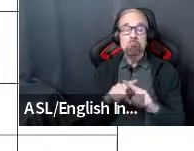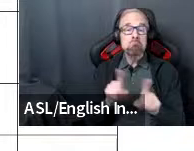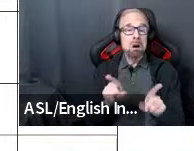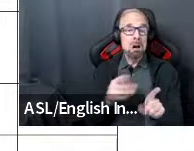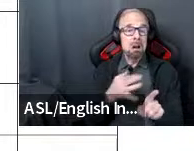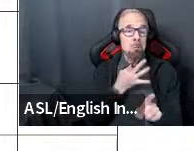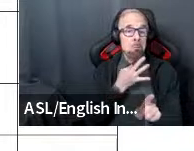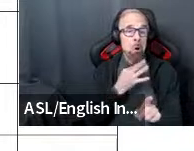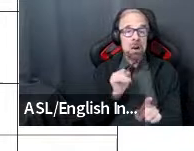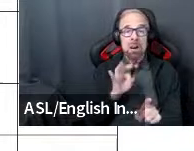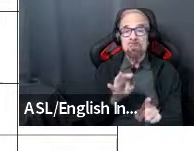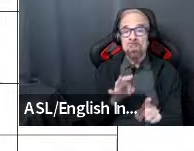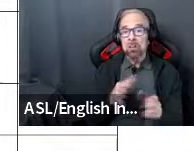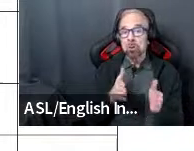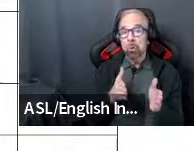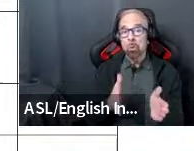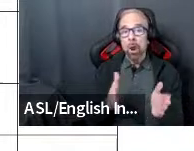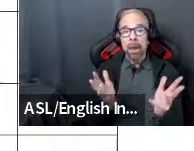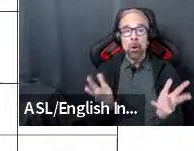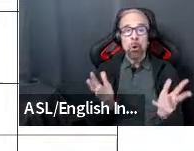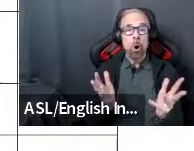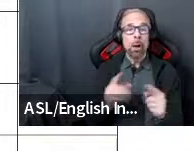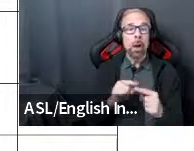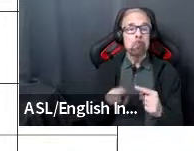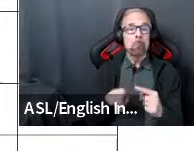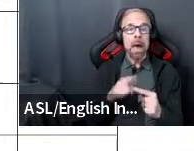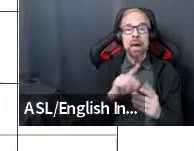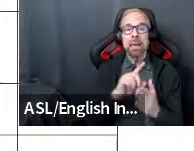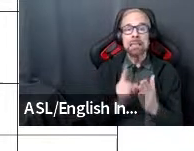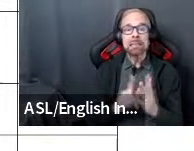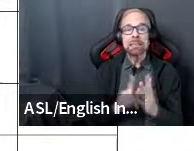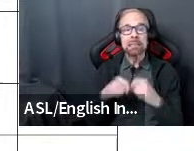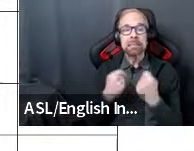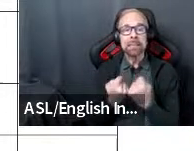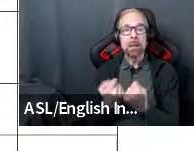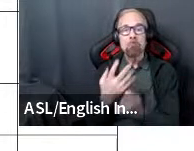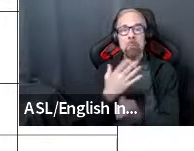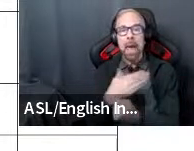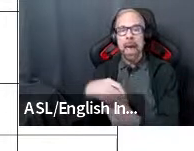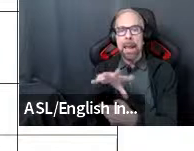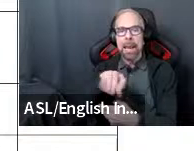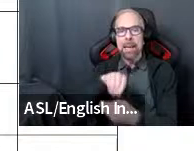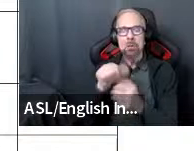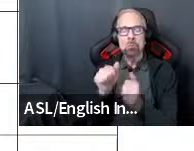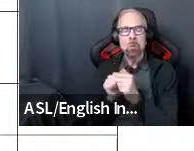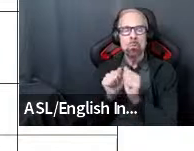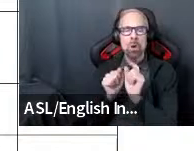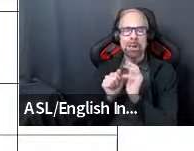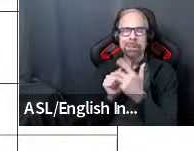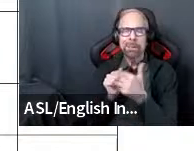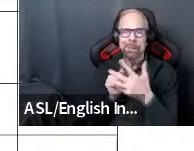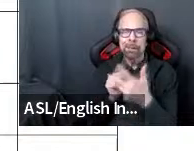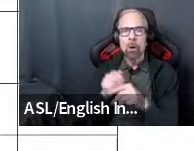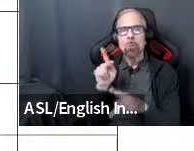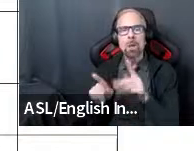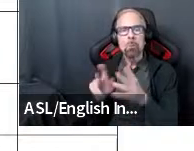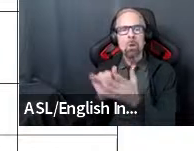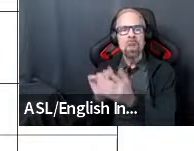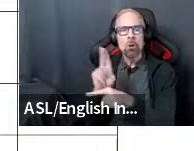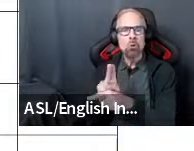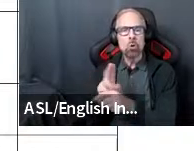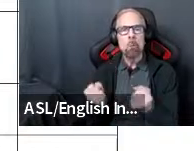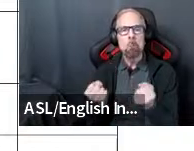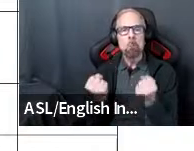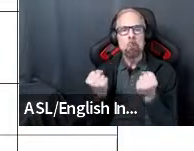there's a way to talk about design team and engagement with folks who utilize